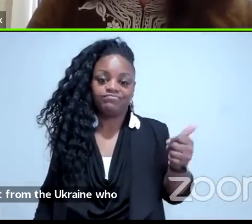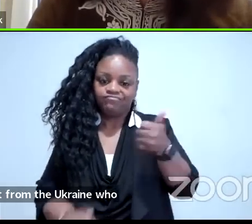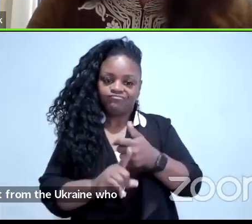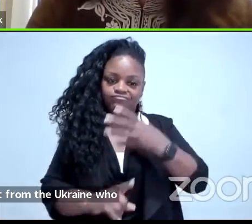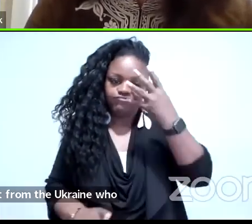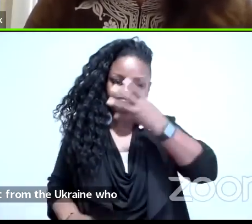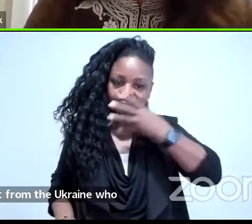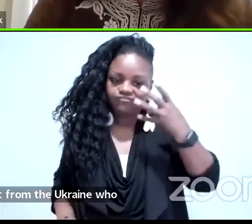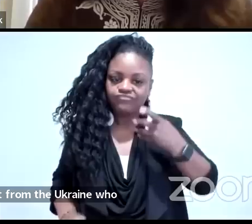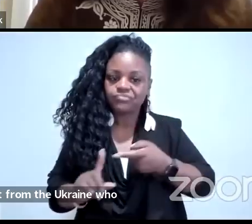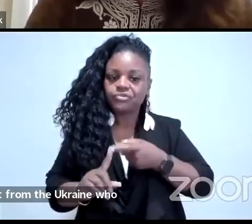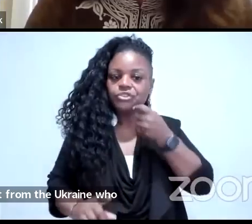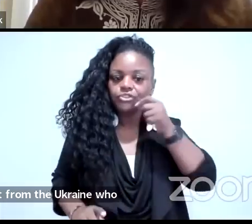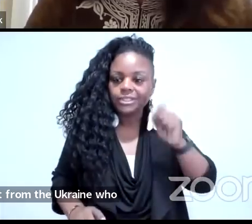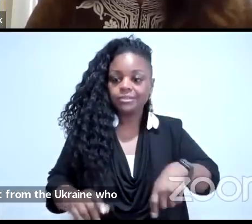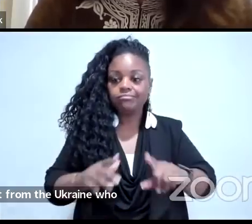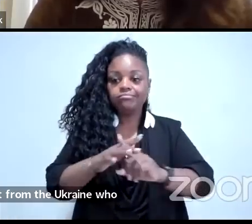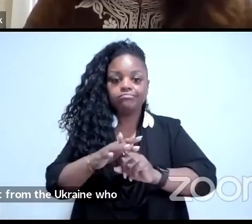And